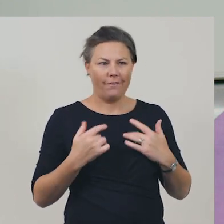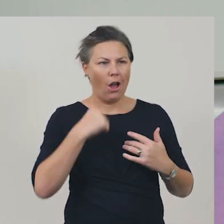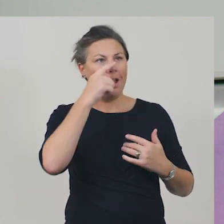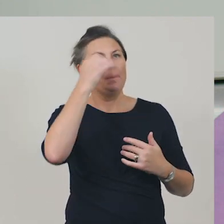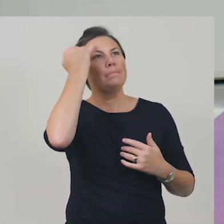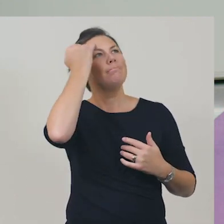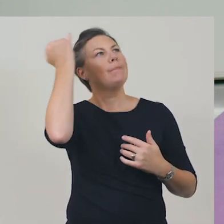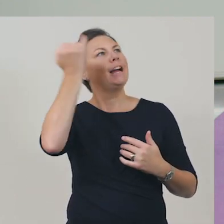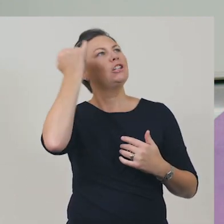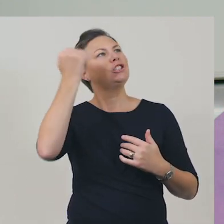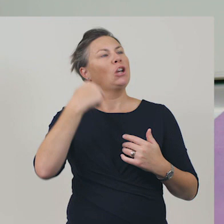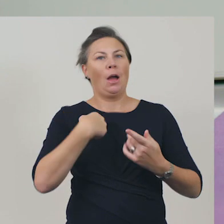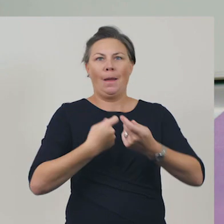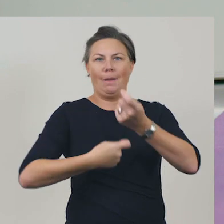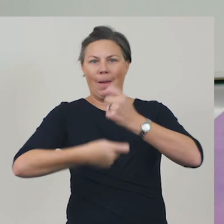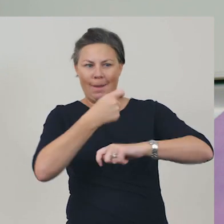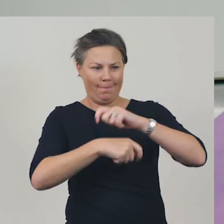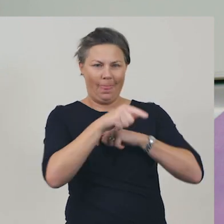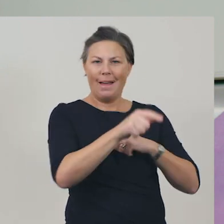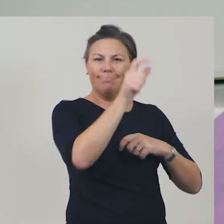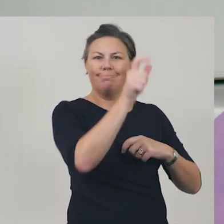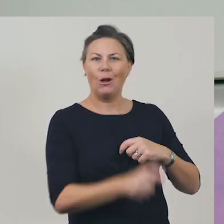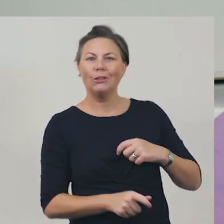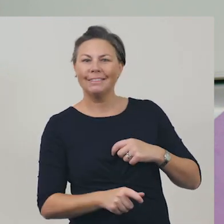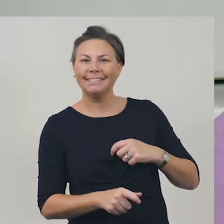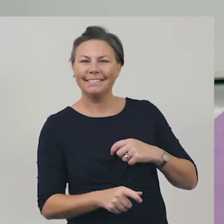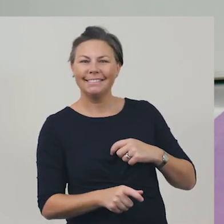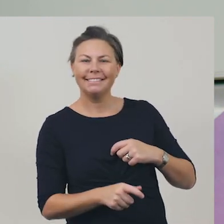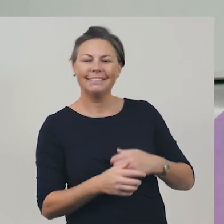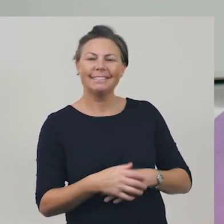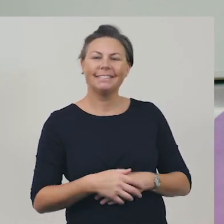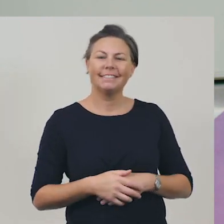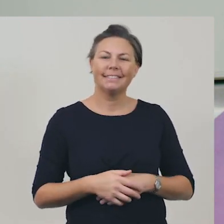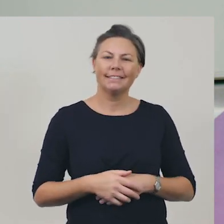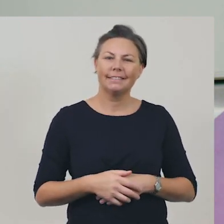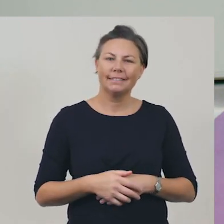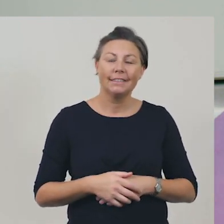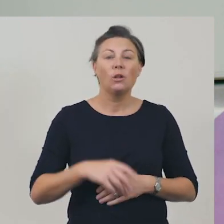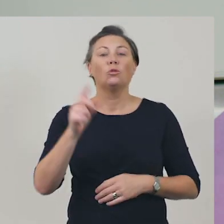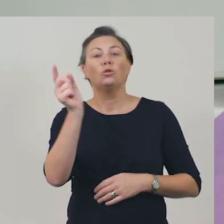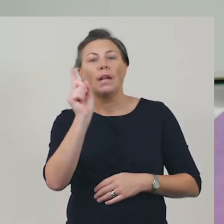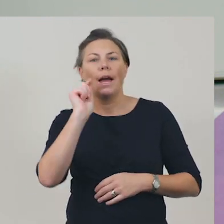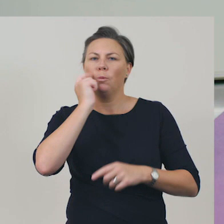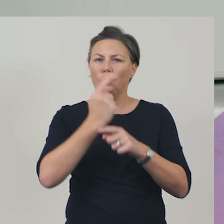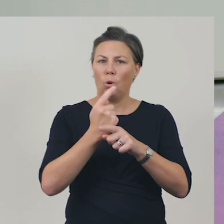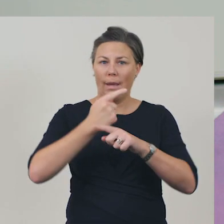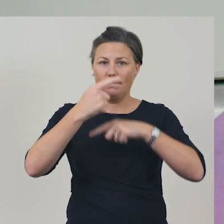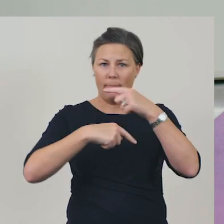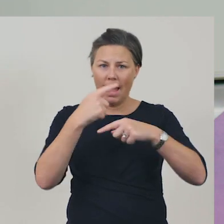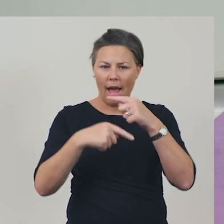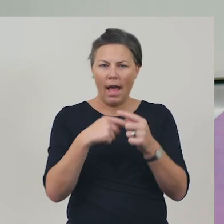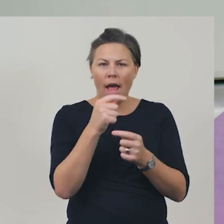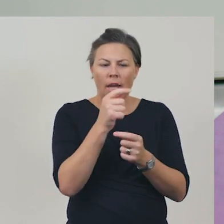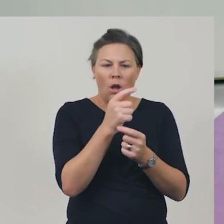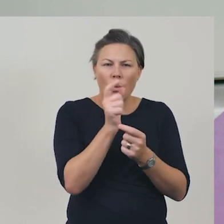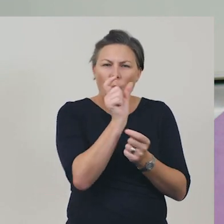footsteps, experiencing what they experience. Today we're going to look at how authors use language choices to convey